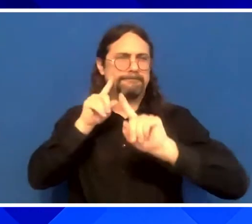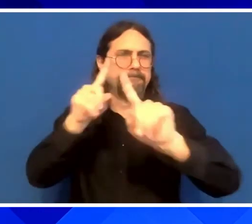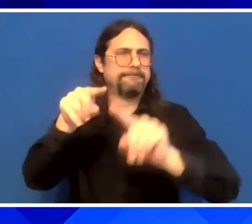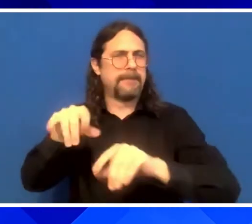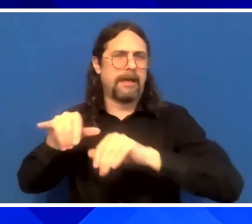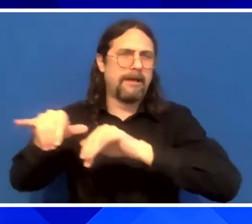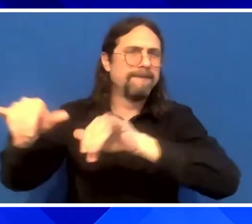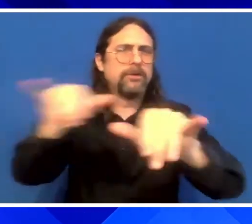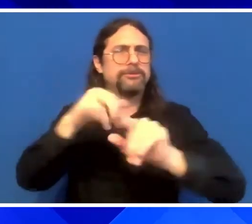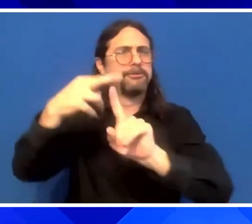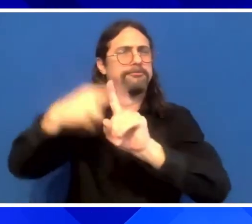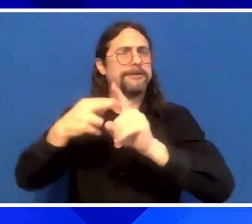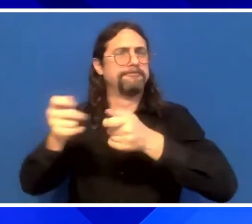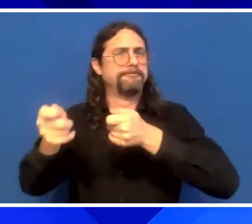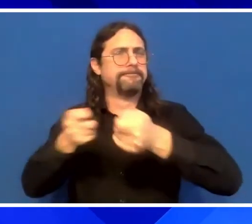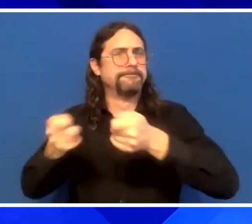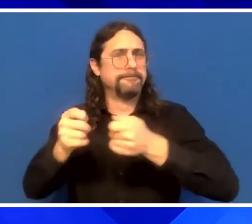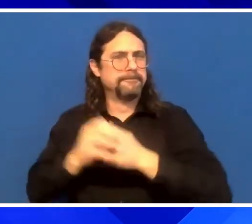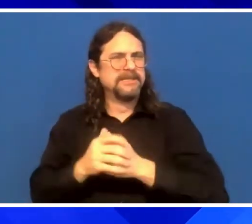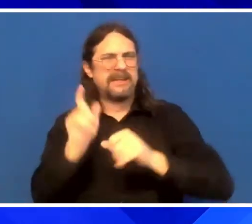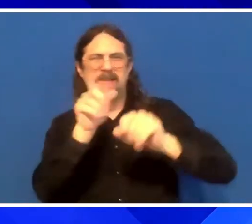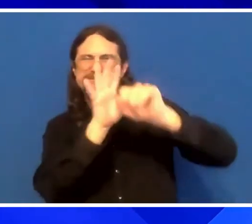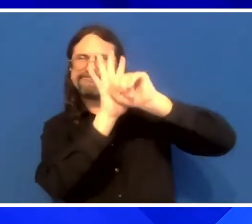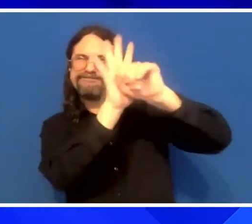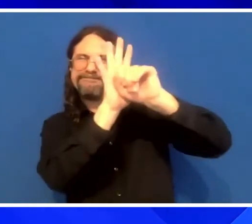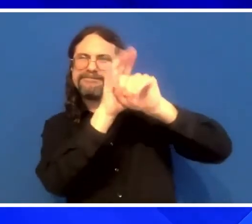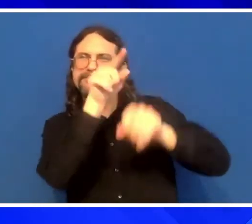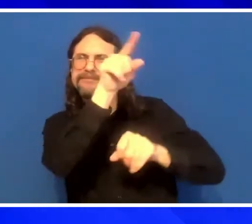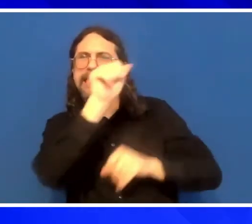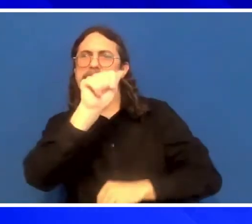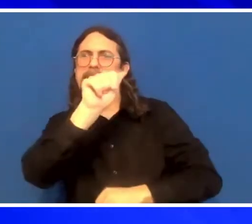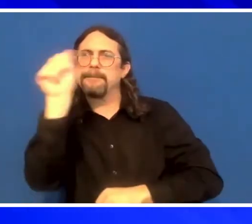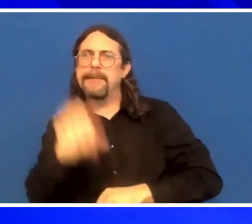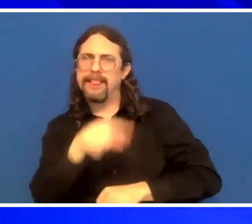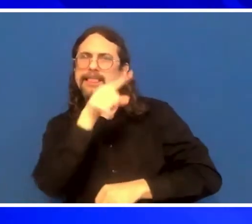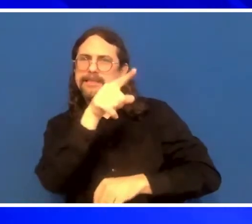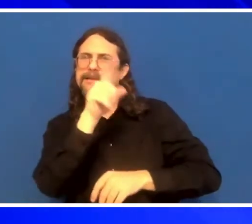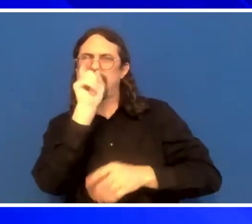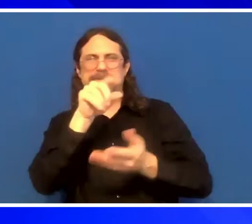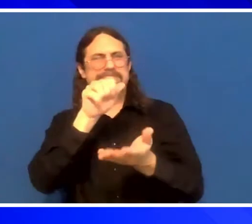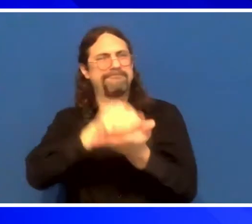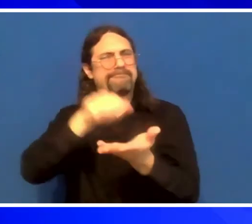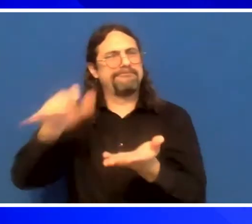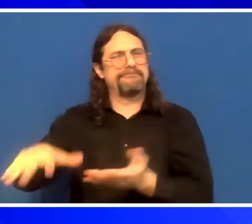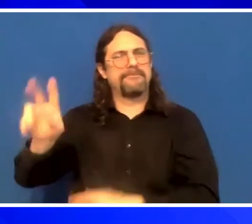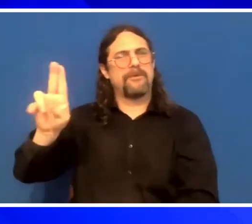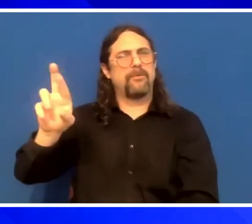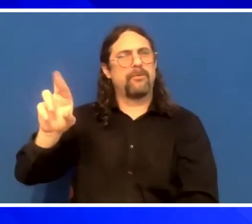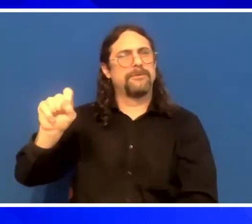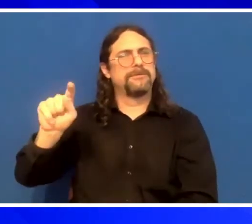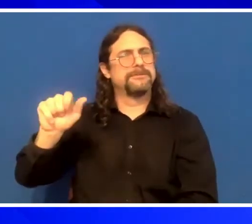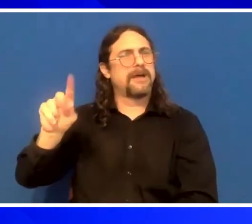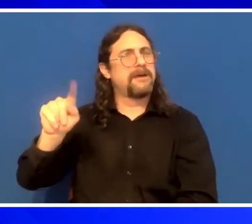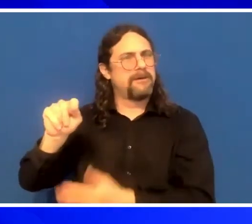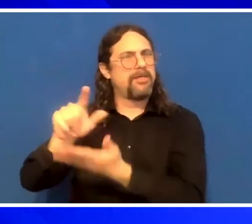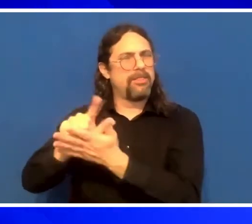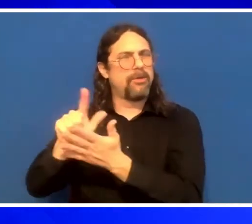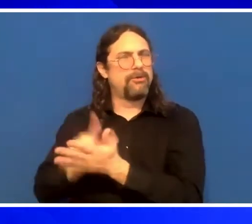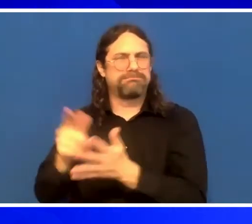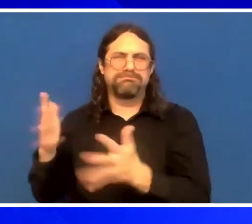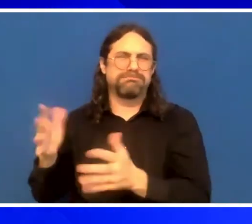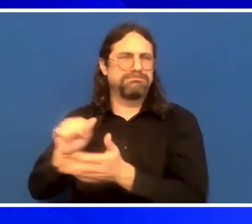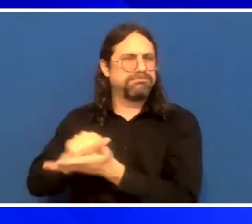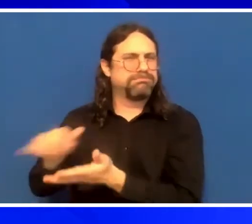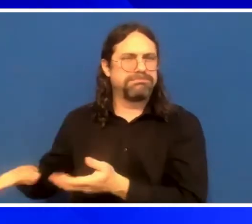federal funding for the homeless and work for the communities and advocate to establish permanent housing for the homeless. I